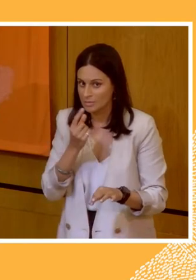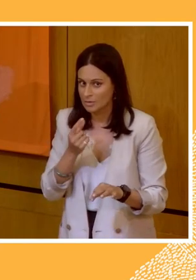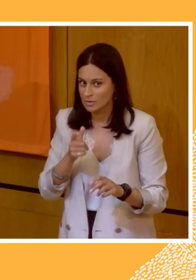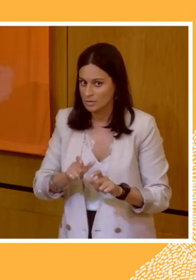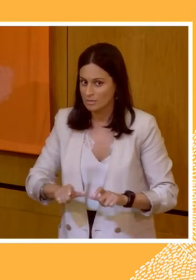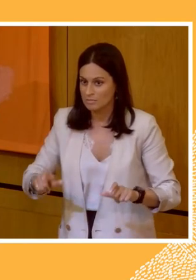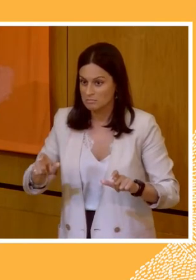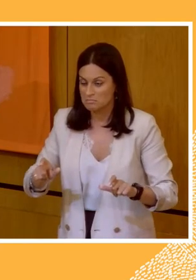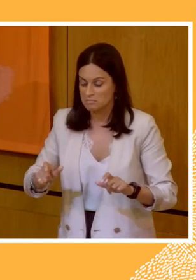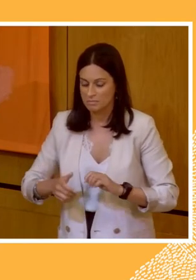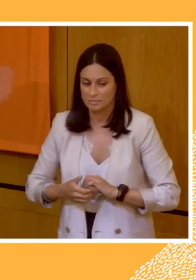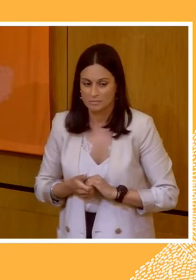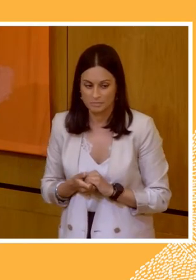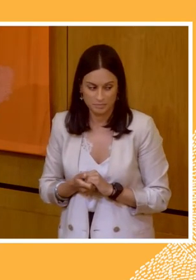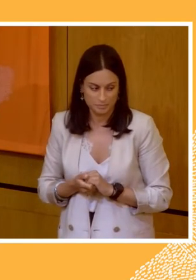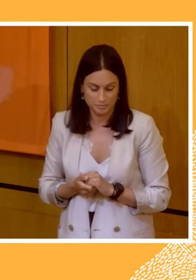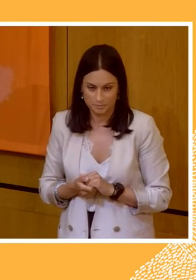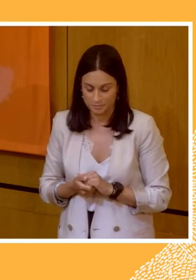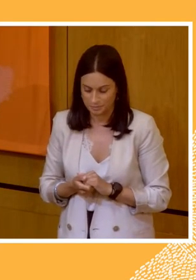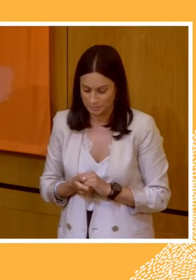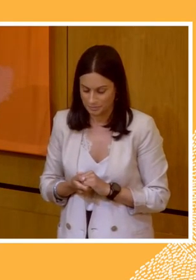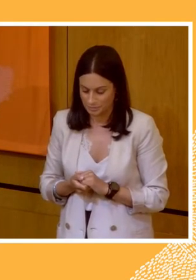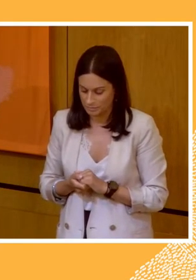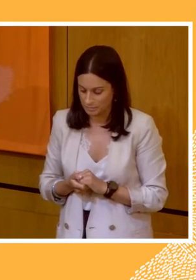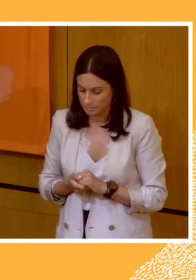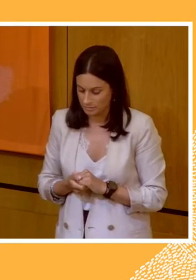move, and listen.